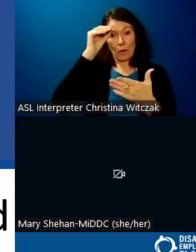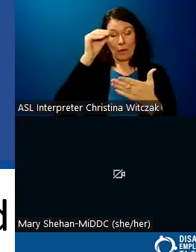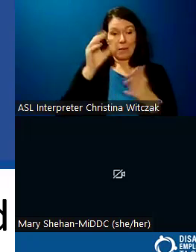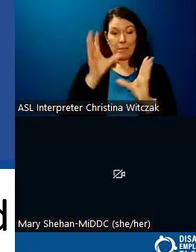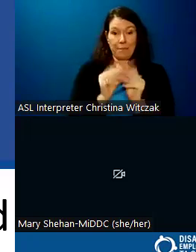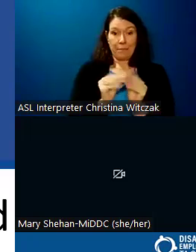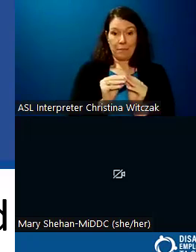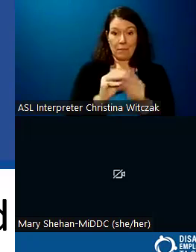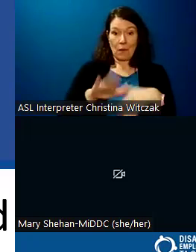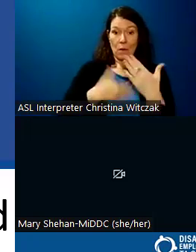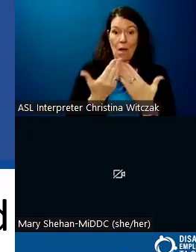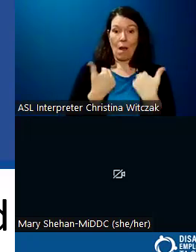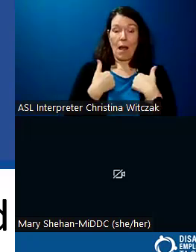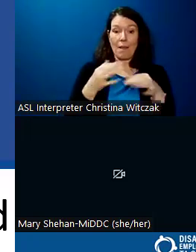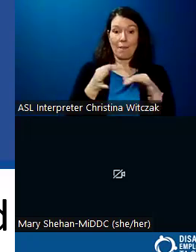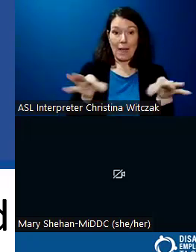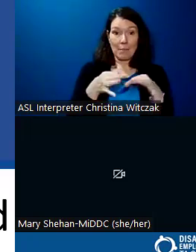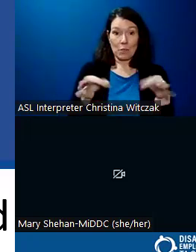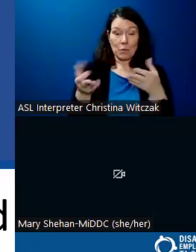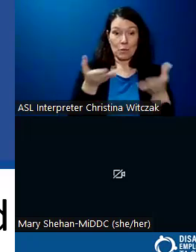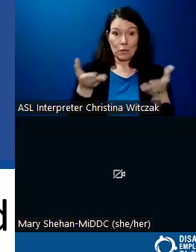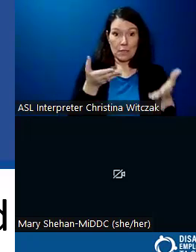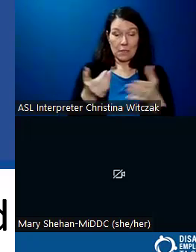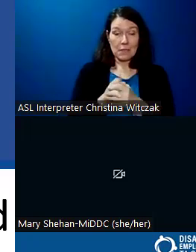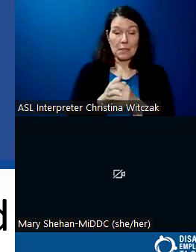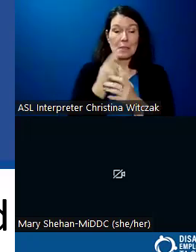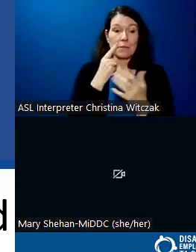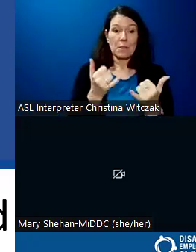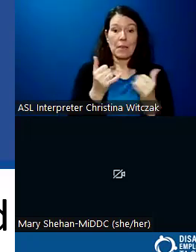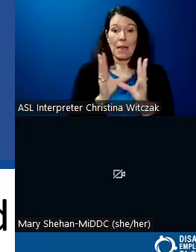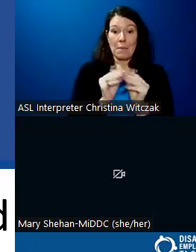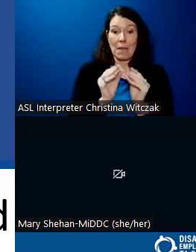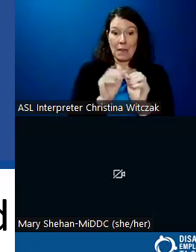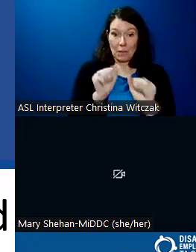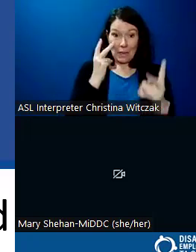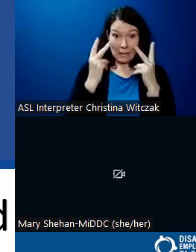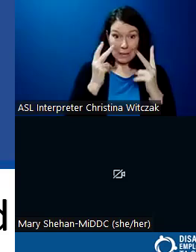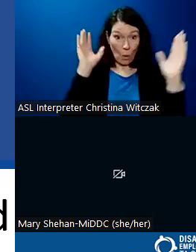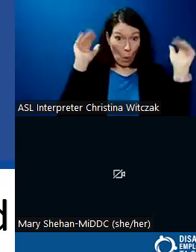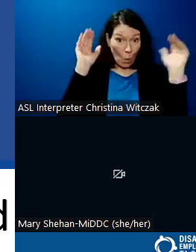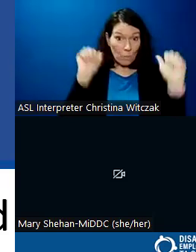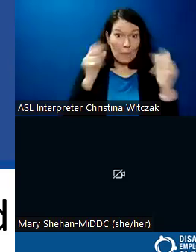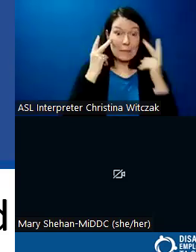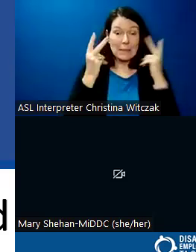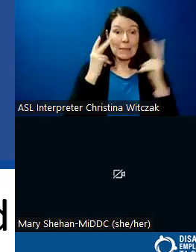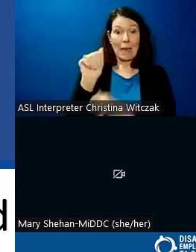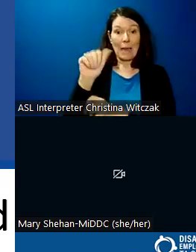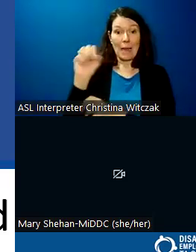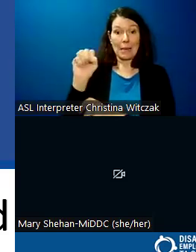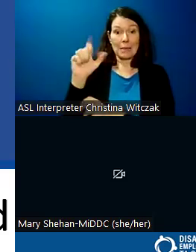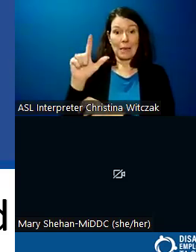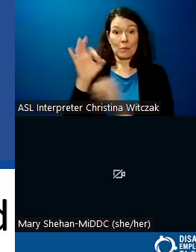all have closed captioning services. For today's session, as you can see, we hope you can see the ASL